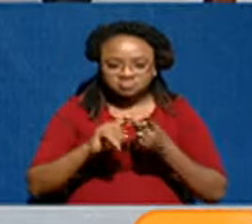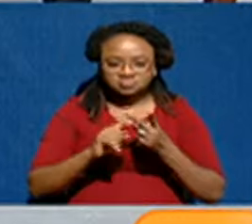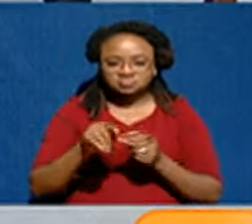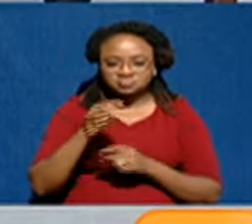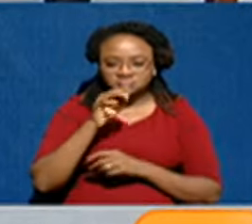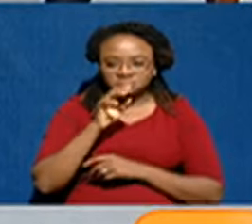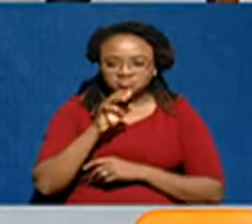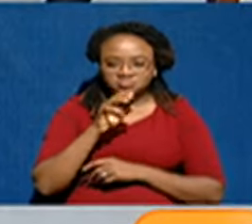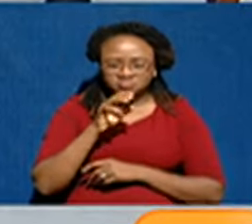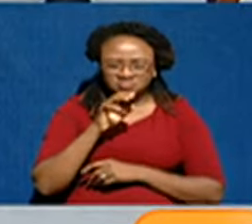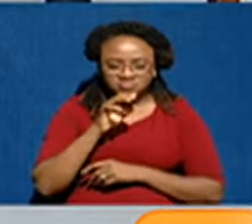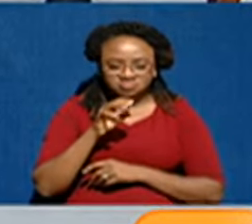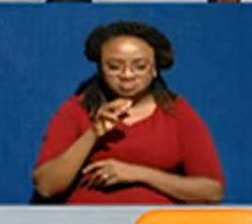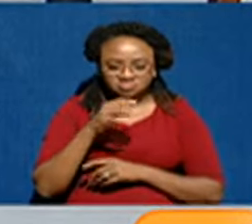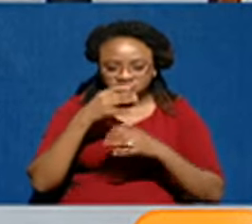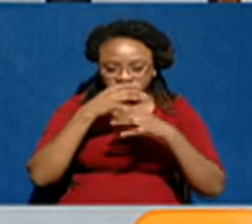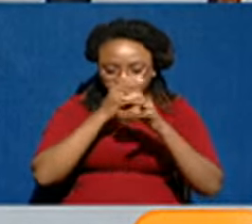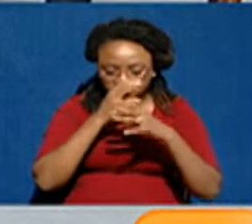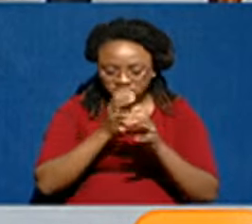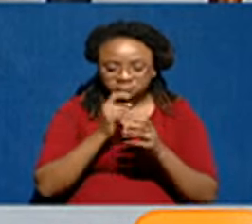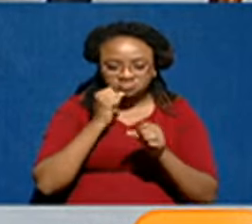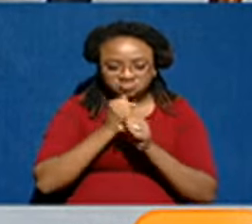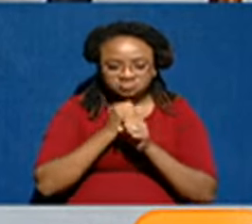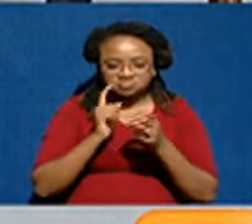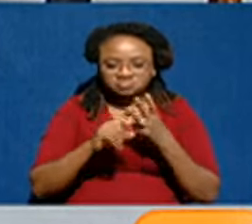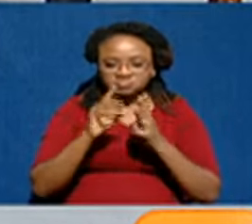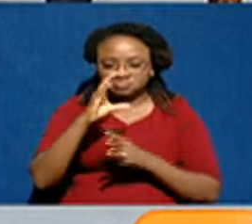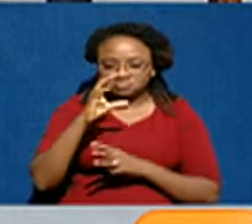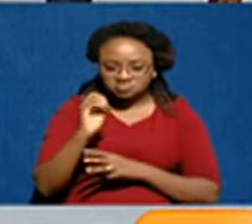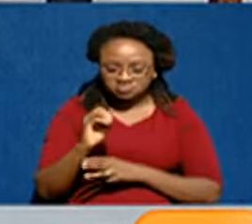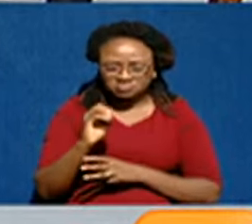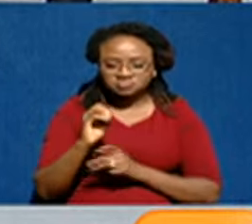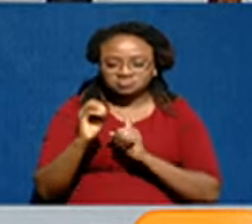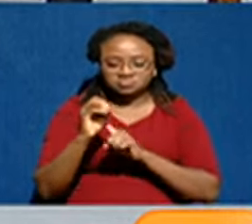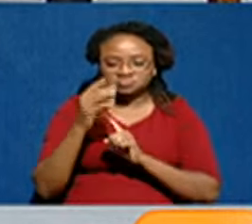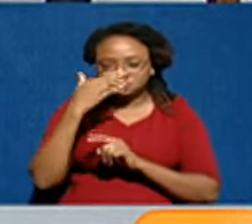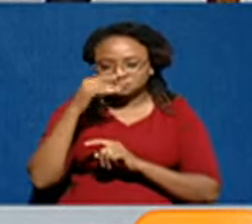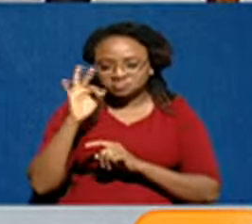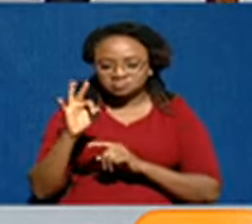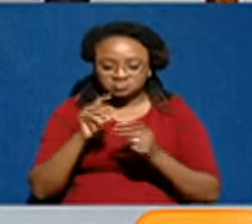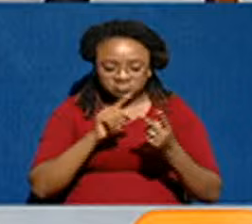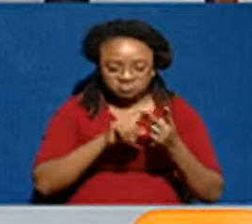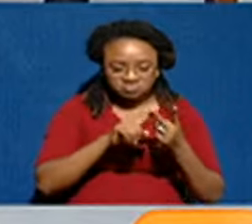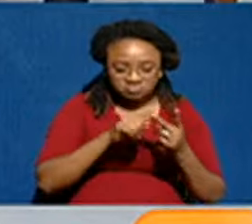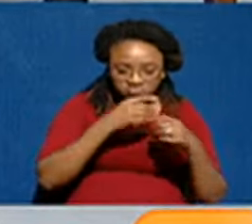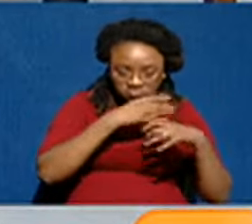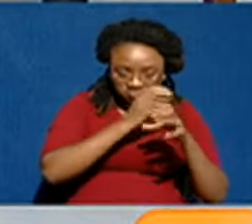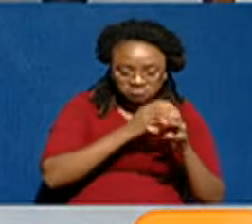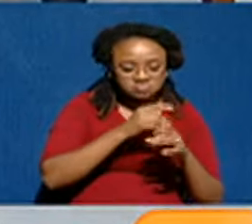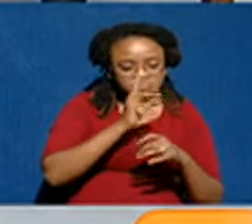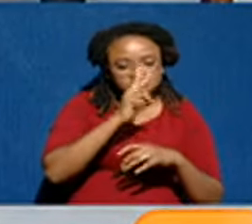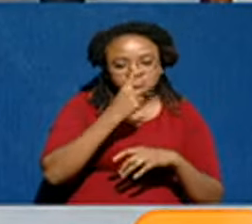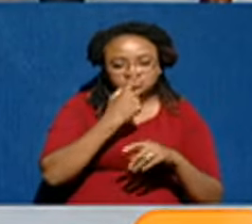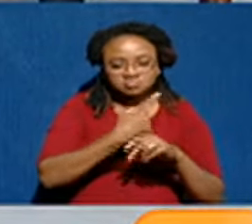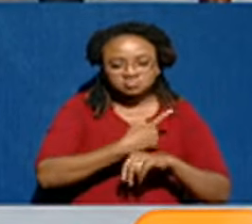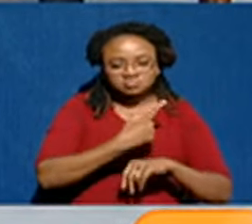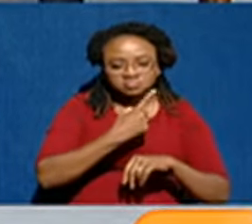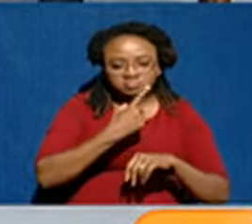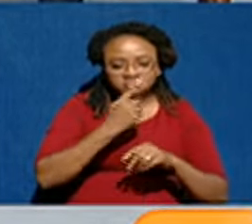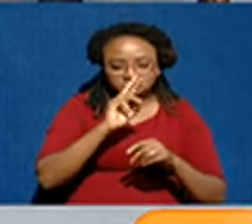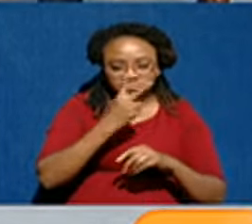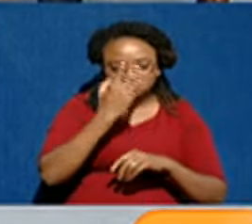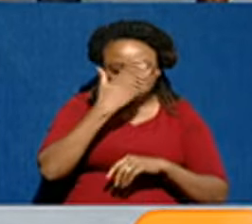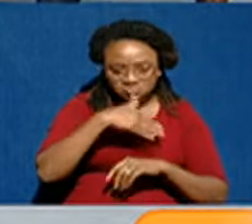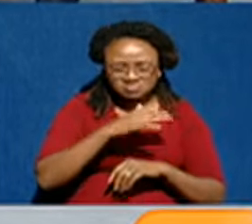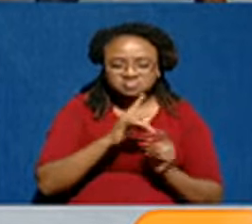KUCO, is on its third day. And the Lab Workers Union, NAMLO, is on its second day. And they said they are not